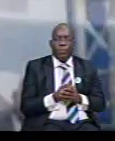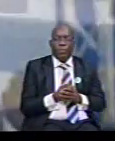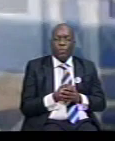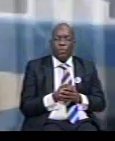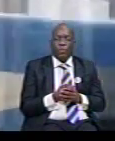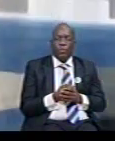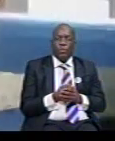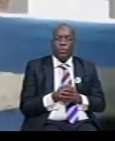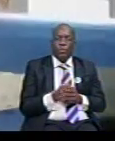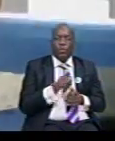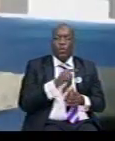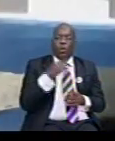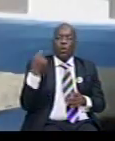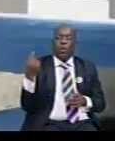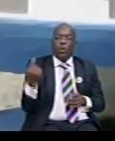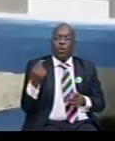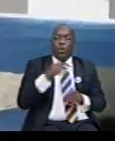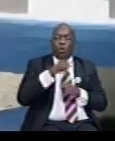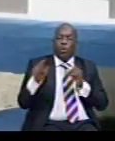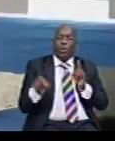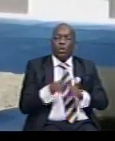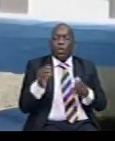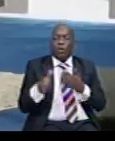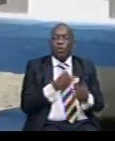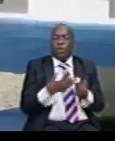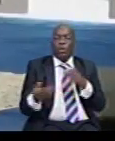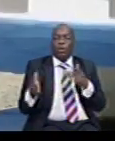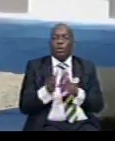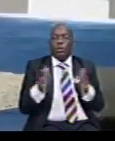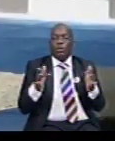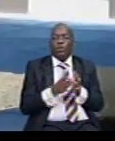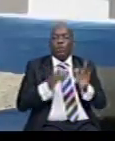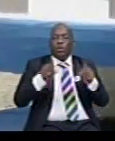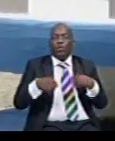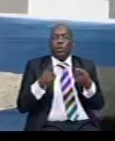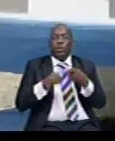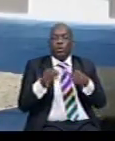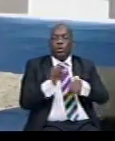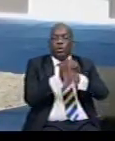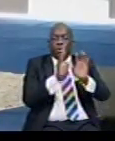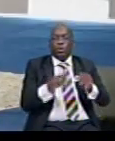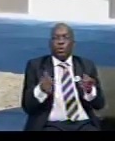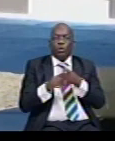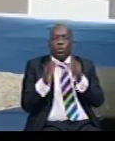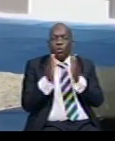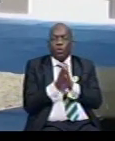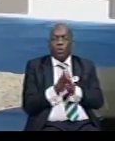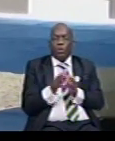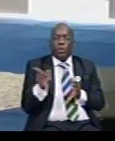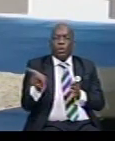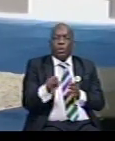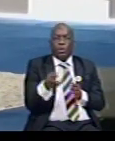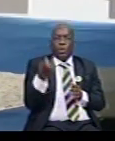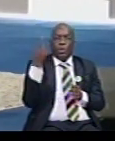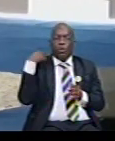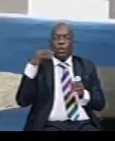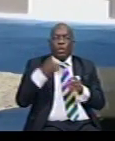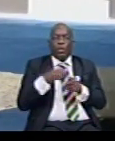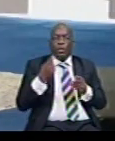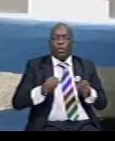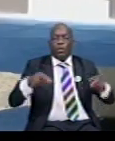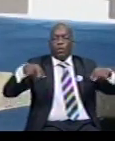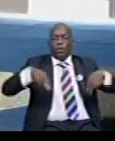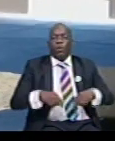the mountain to pray, they were in a valley. He went alone. And